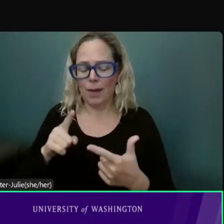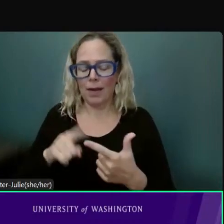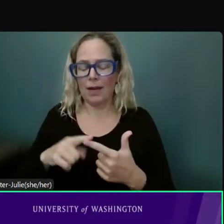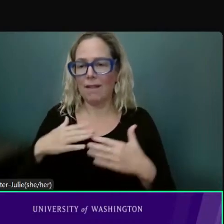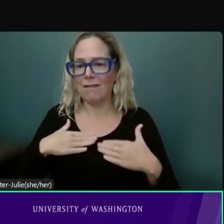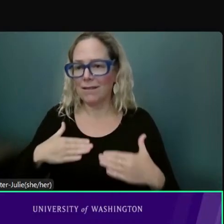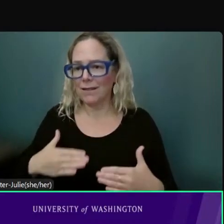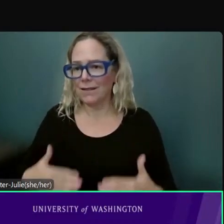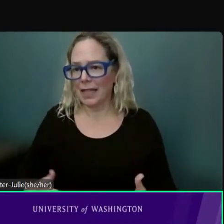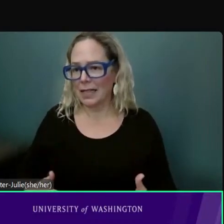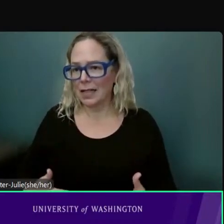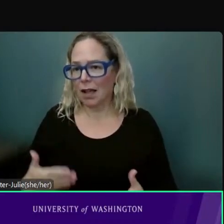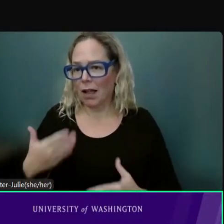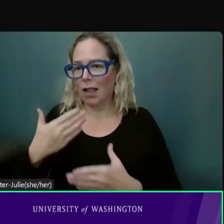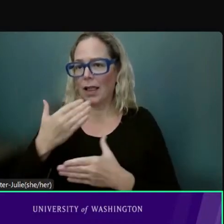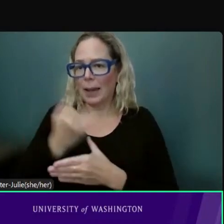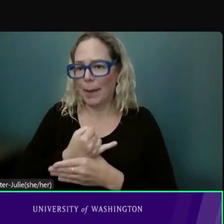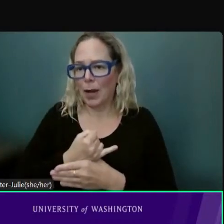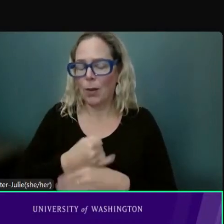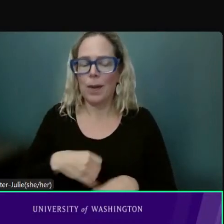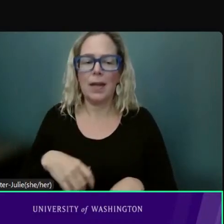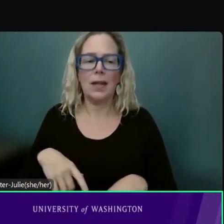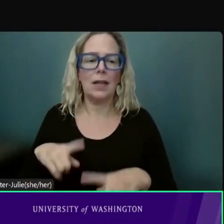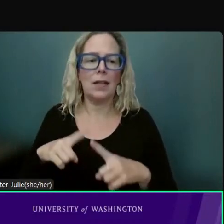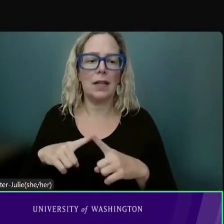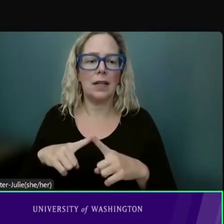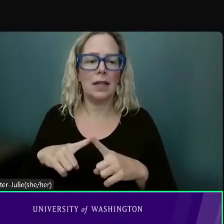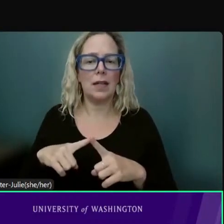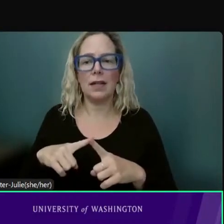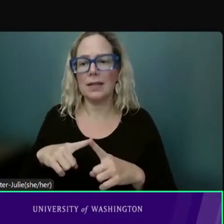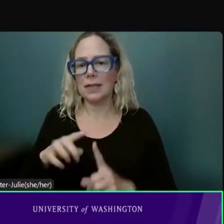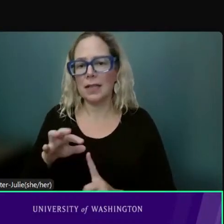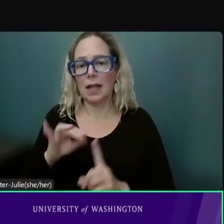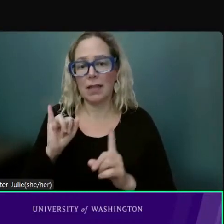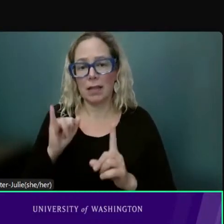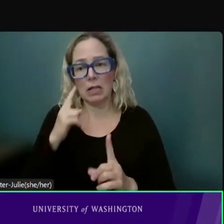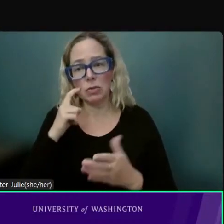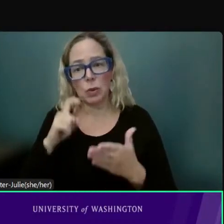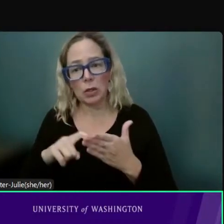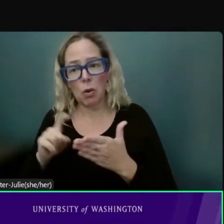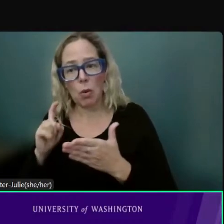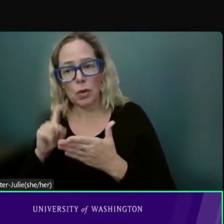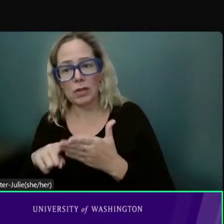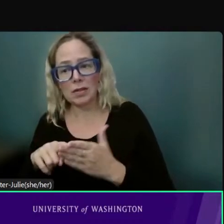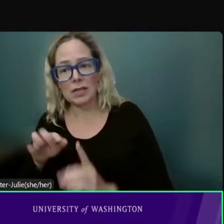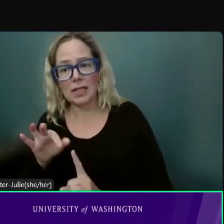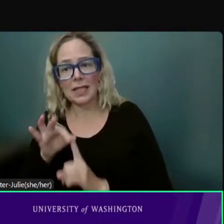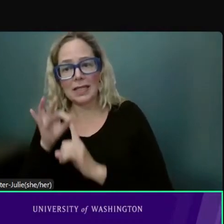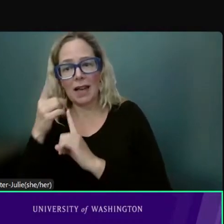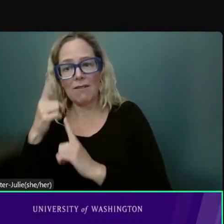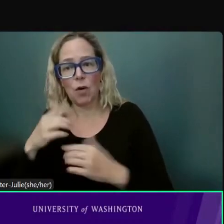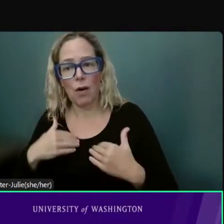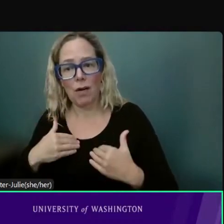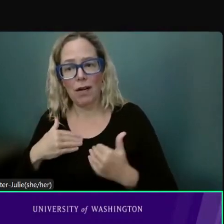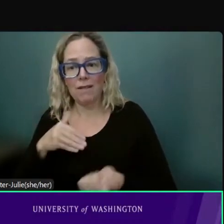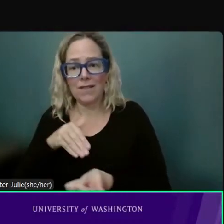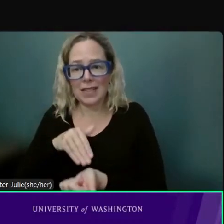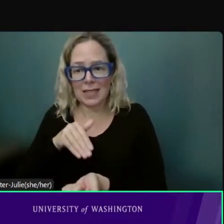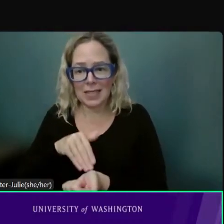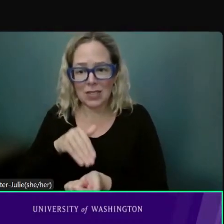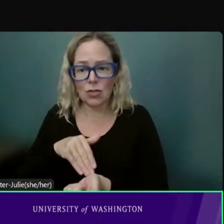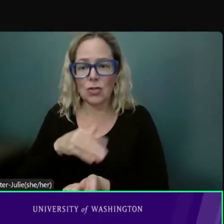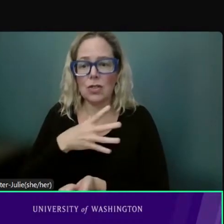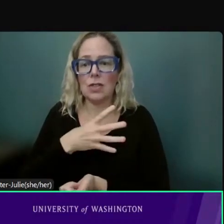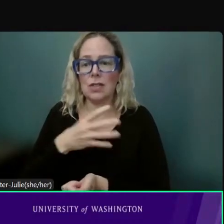consistent across all occupations except for physicians and advanced practice clinicians. And especially with